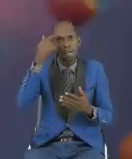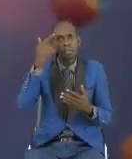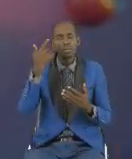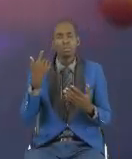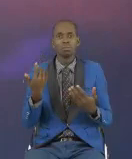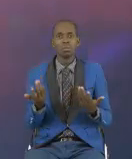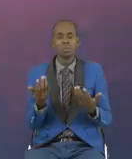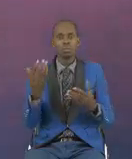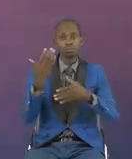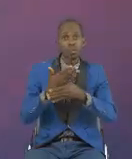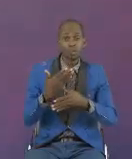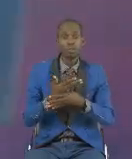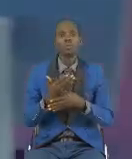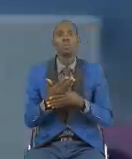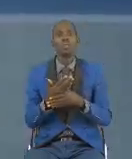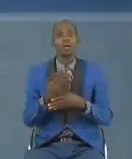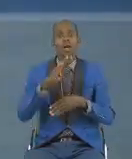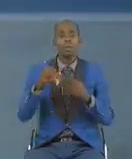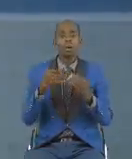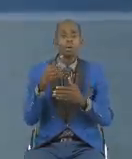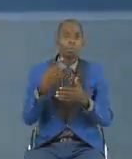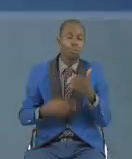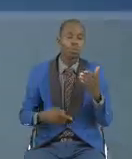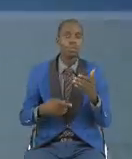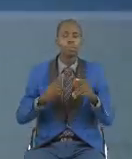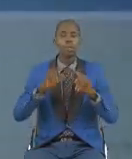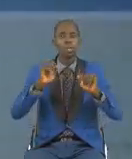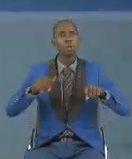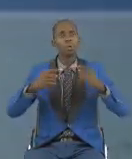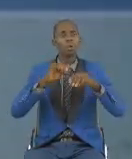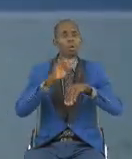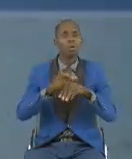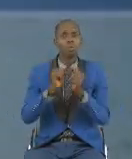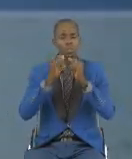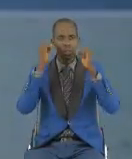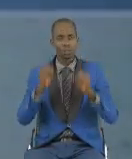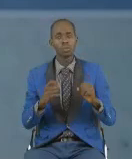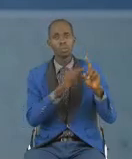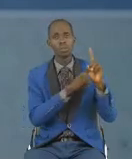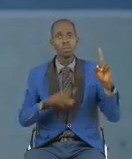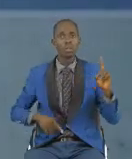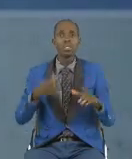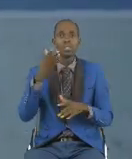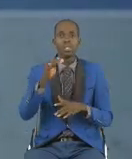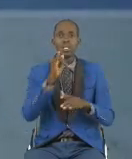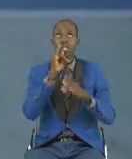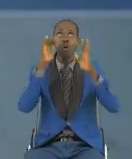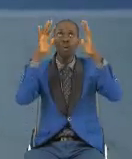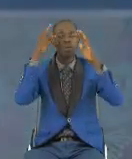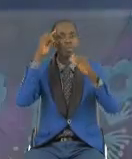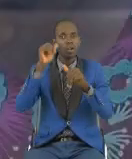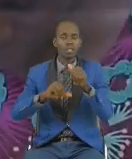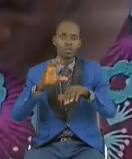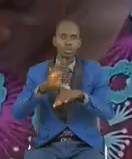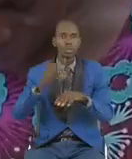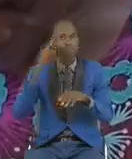blowing, and they go forth in the strength of the Lord, there is hope for every church and for every